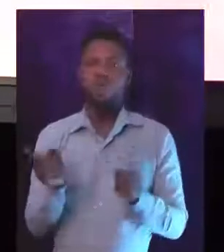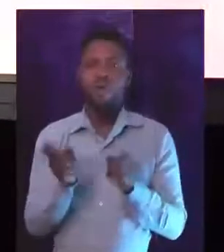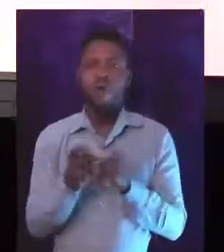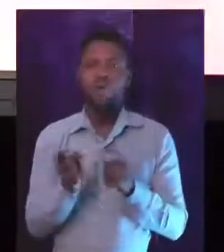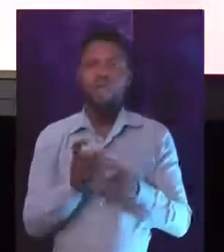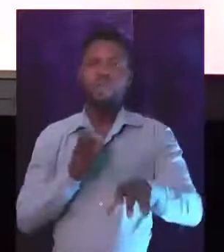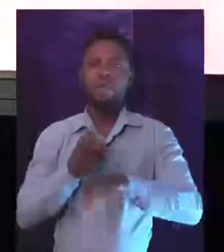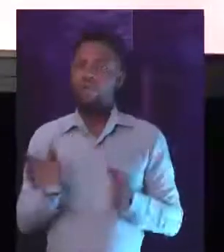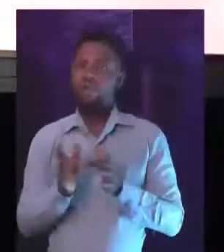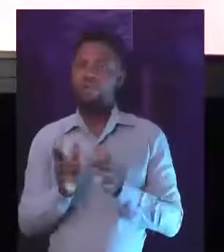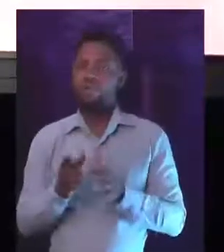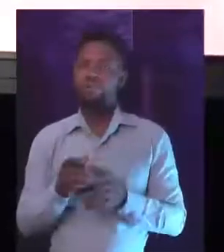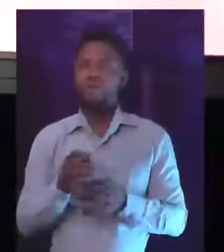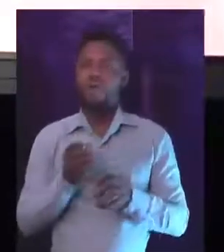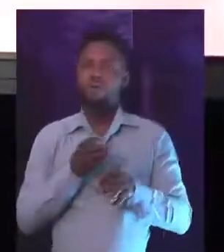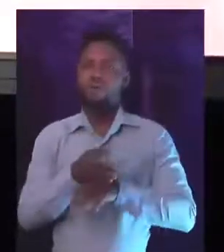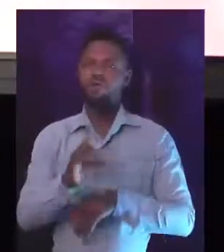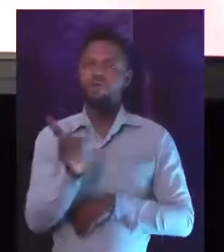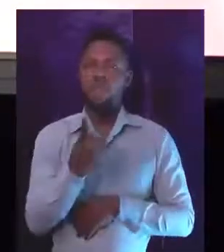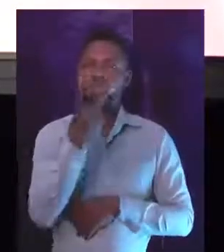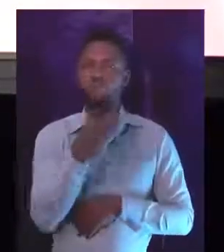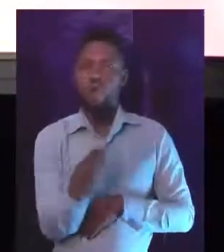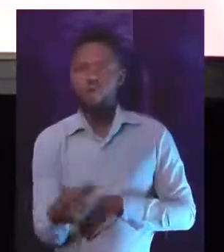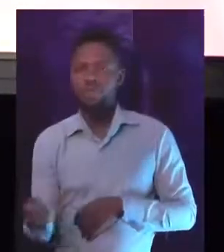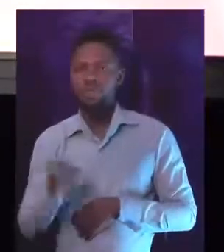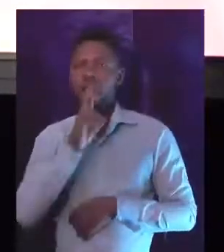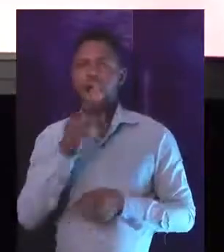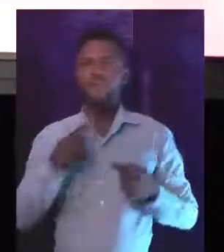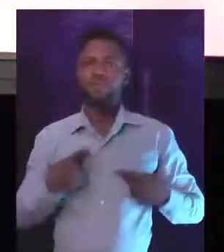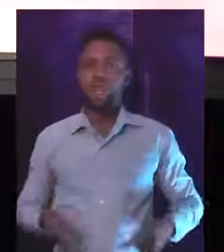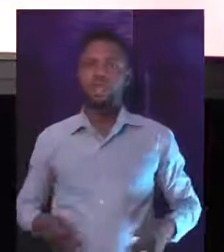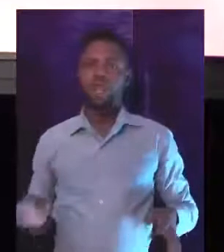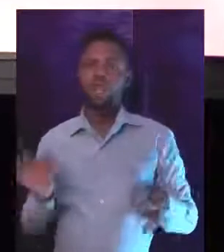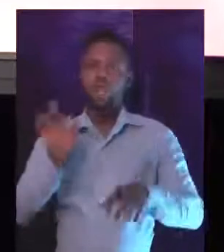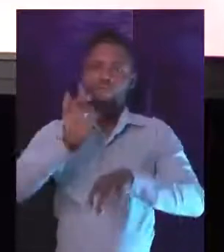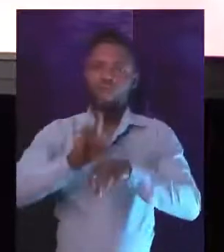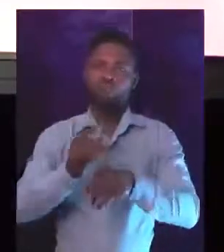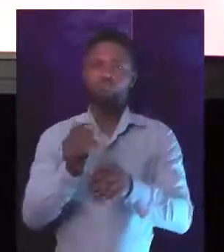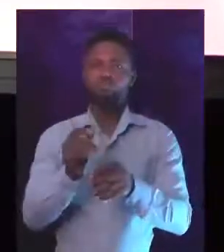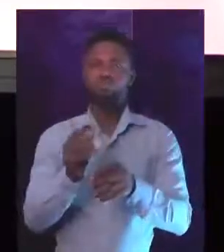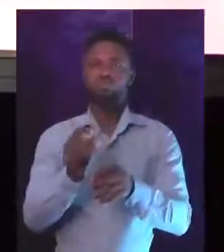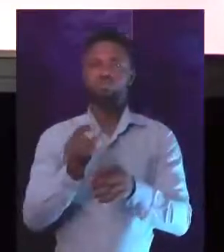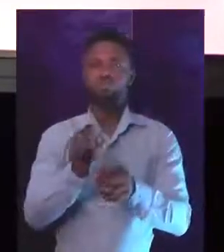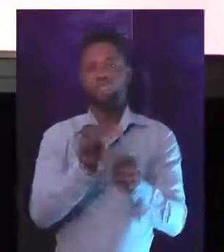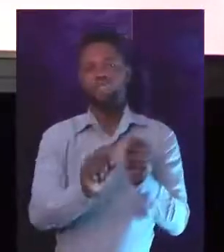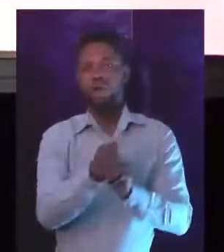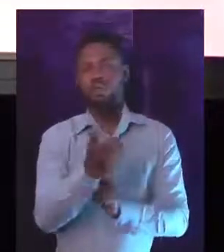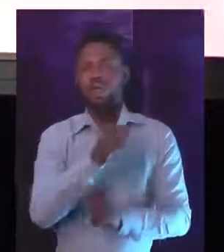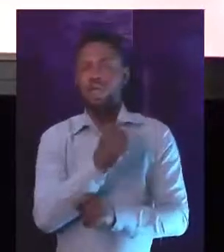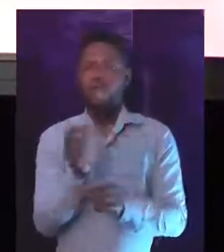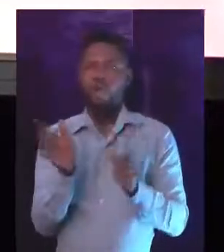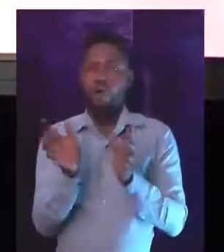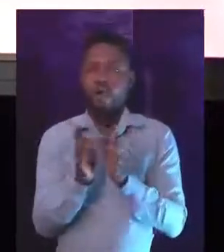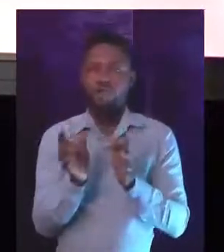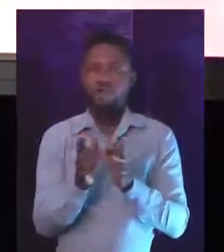non-contact force. A contact force is a force where two objects are physically touching each